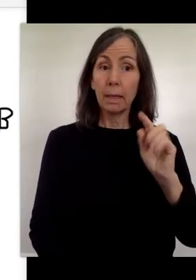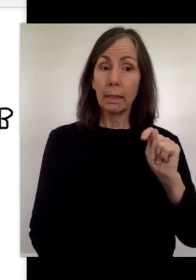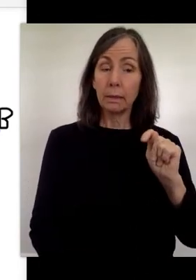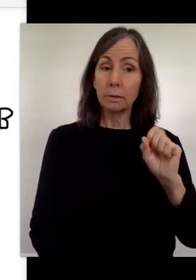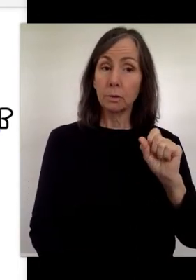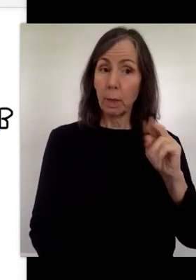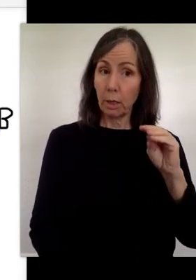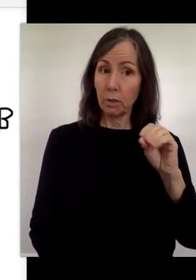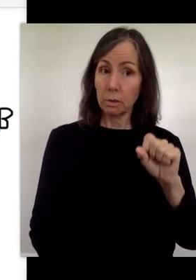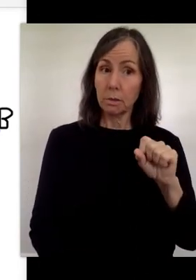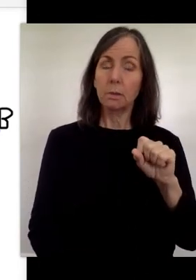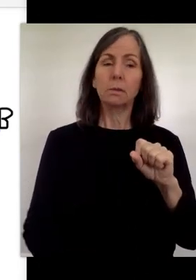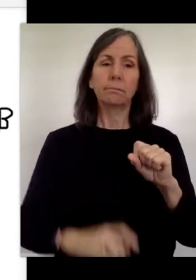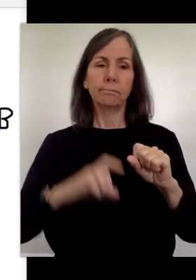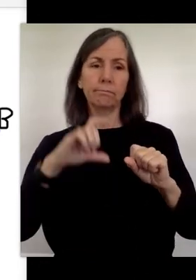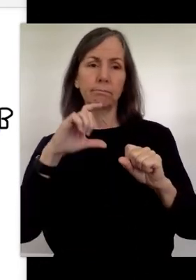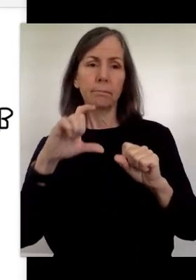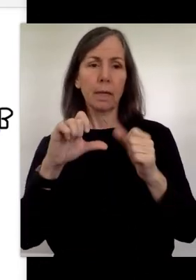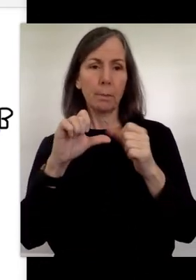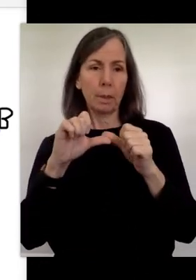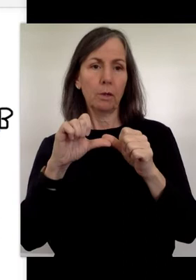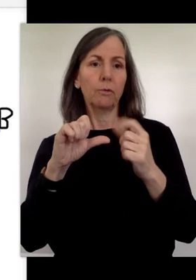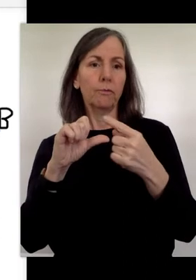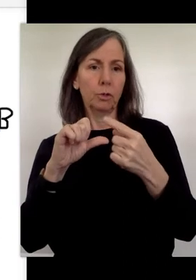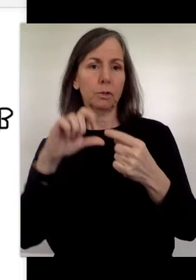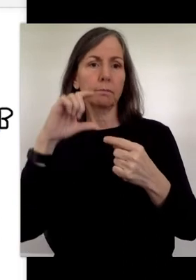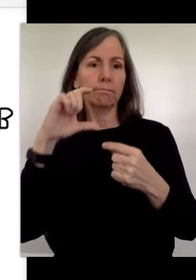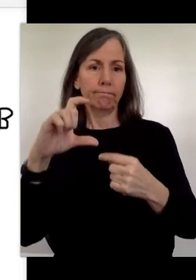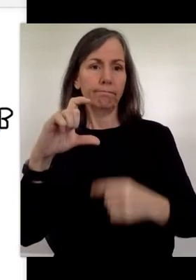the capital first.